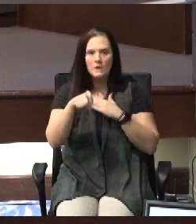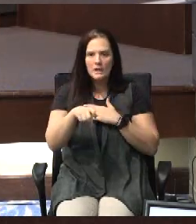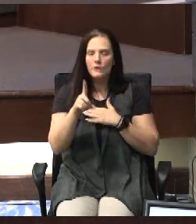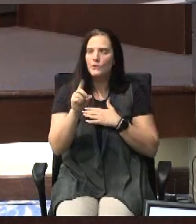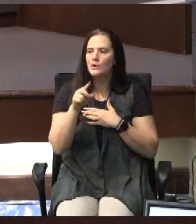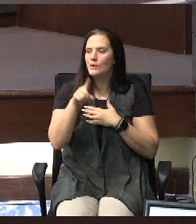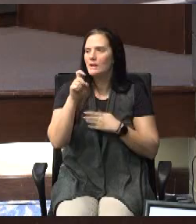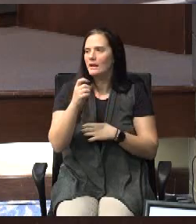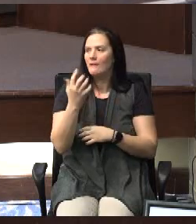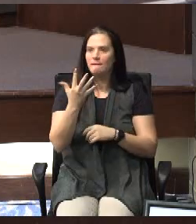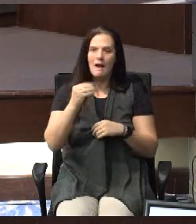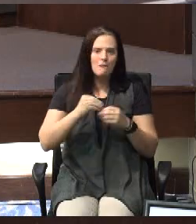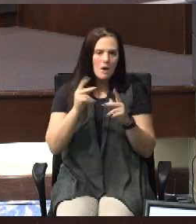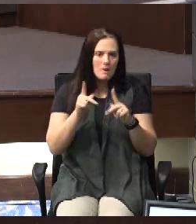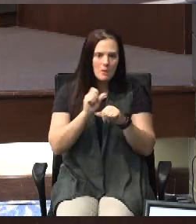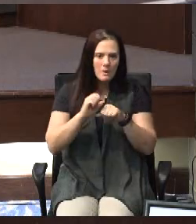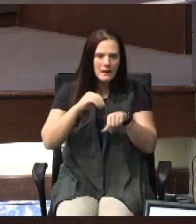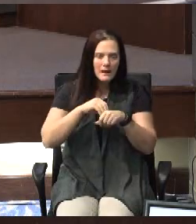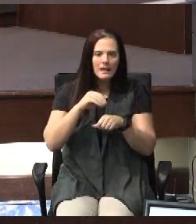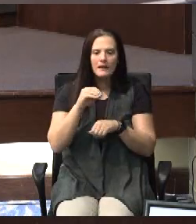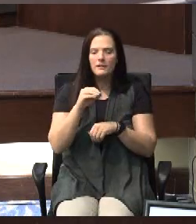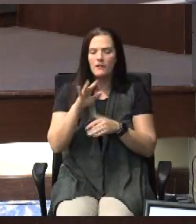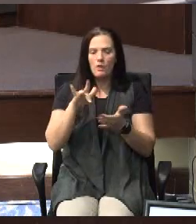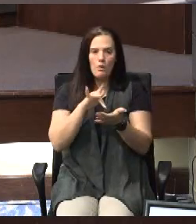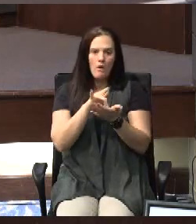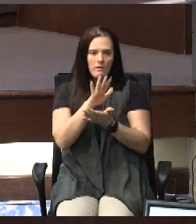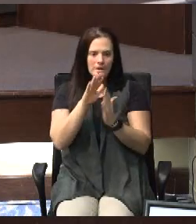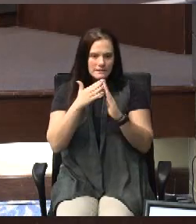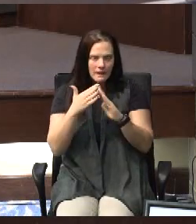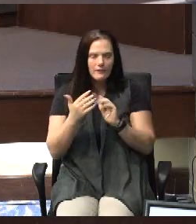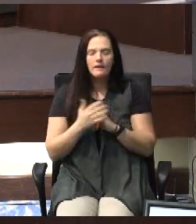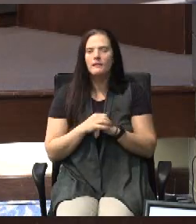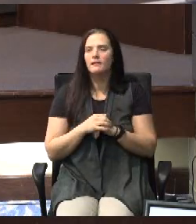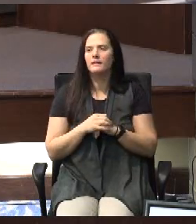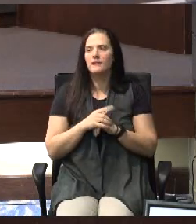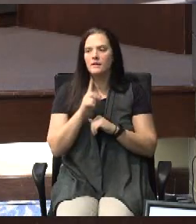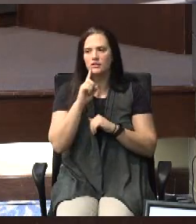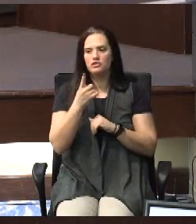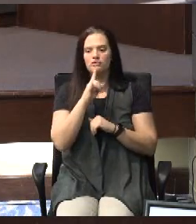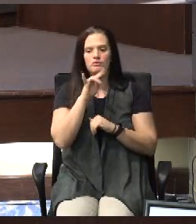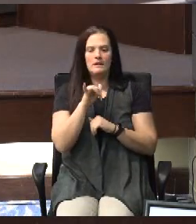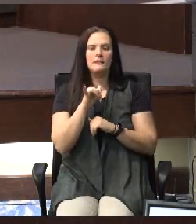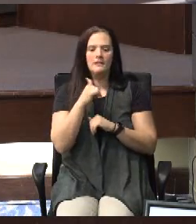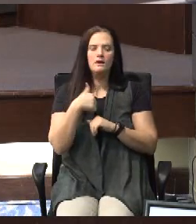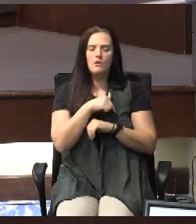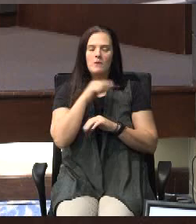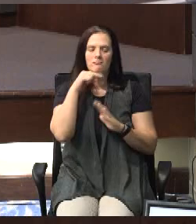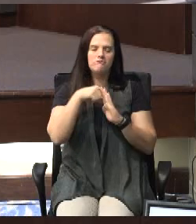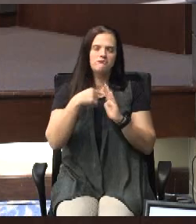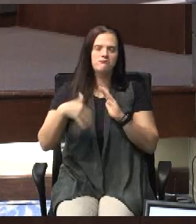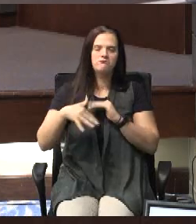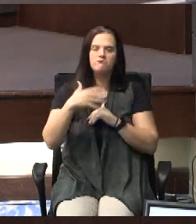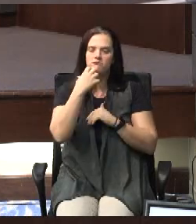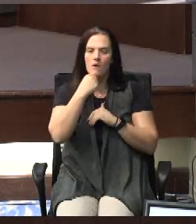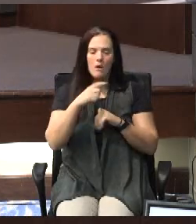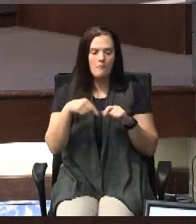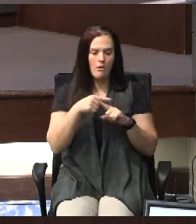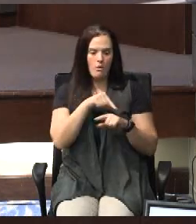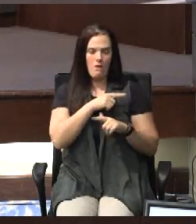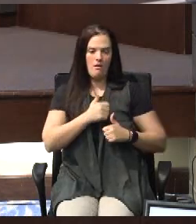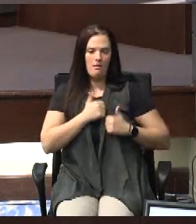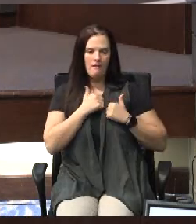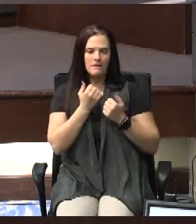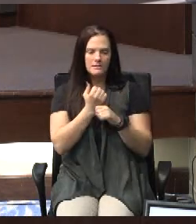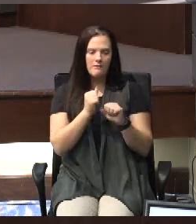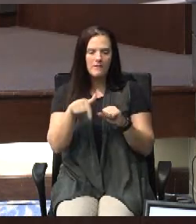need 5 more people working in the core of the city? It's really, we deeply care about the quality of life and the safety,